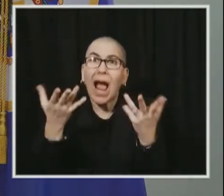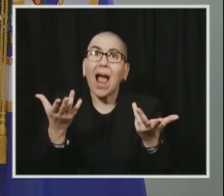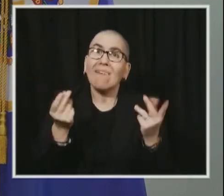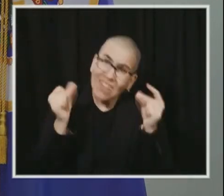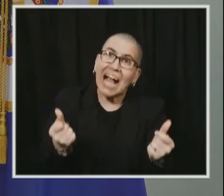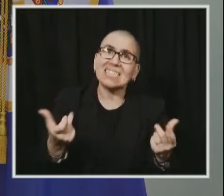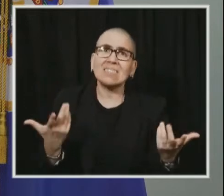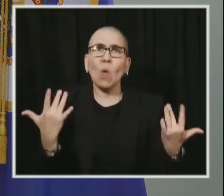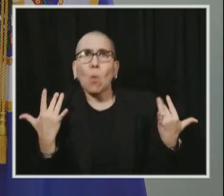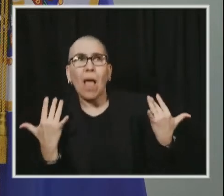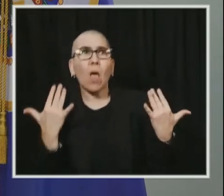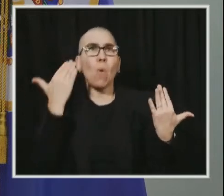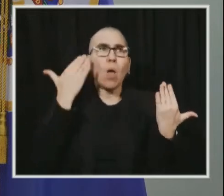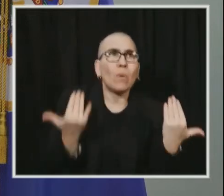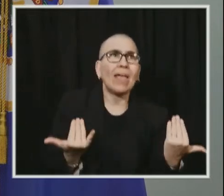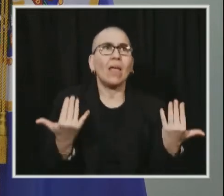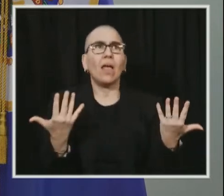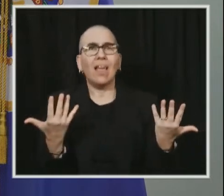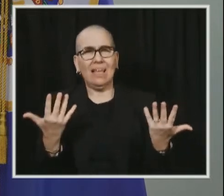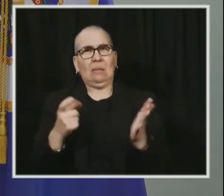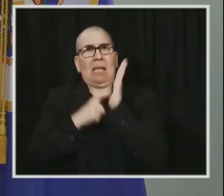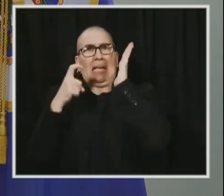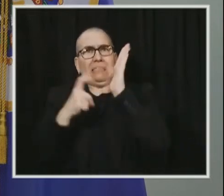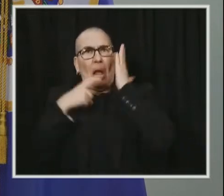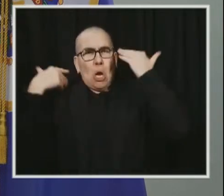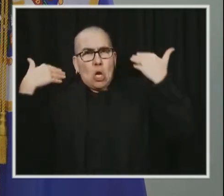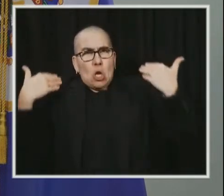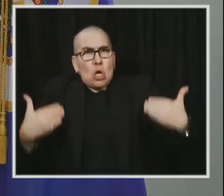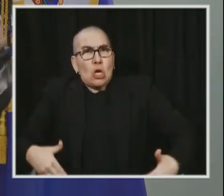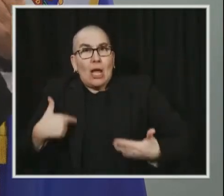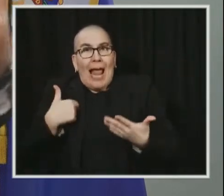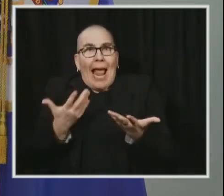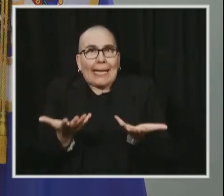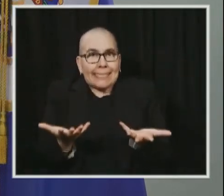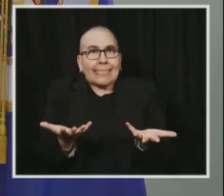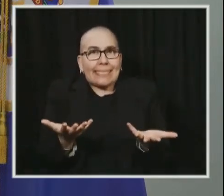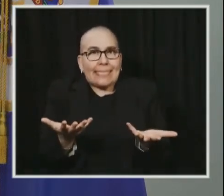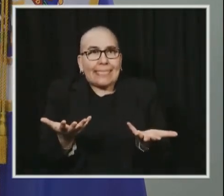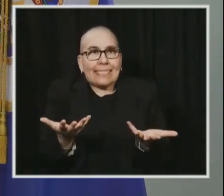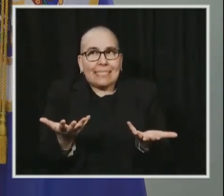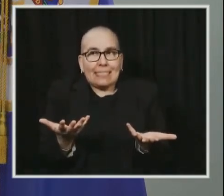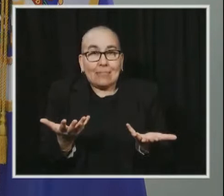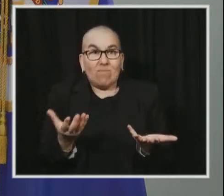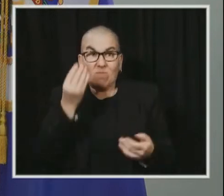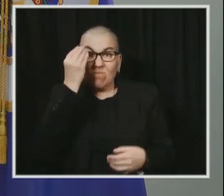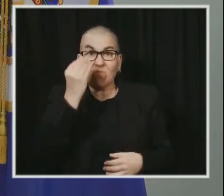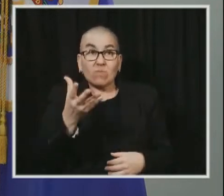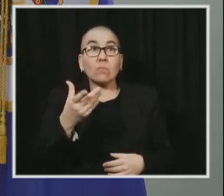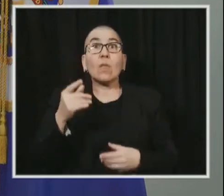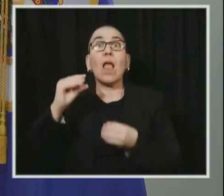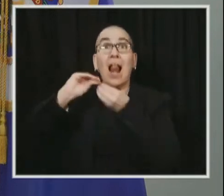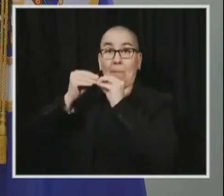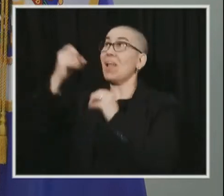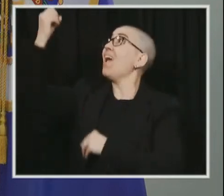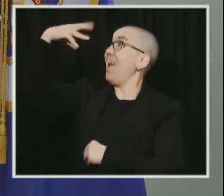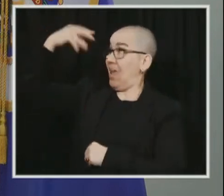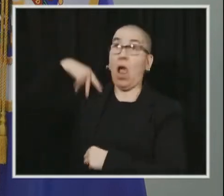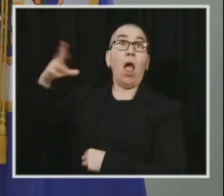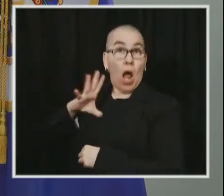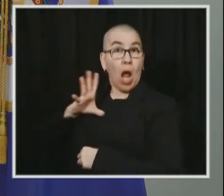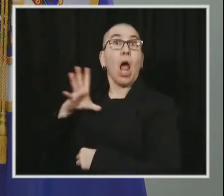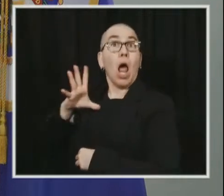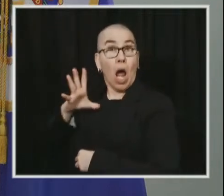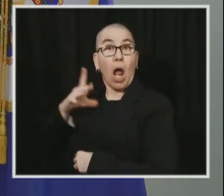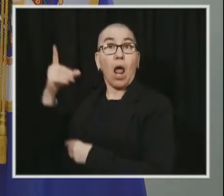supply and demand issue, folks. We simply, at the beginning of this, we were being told a certain number. It was hard to get stability around it. We had about a